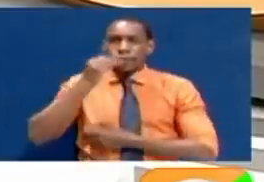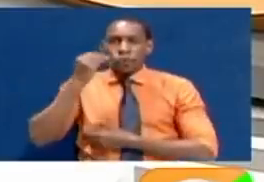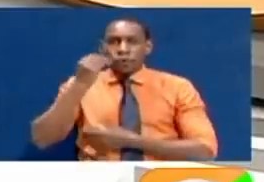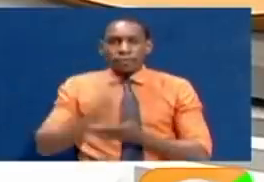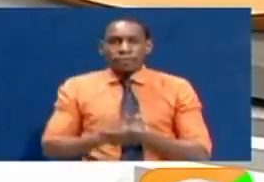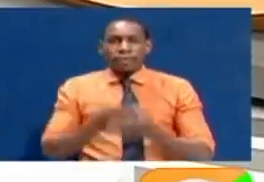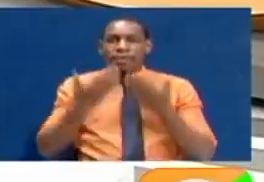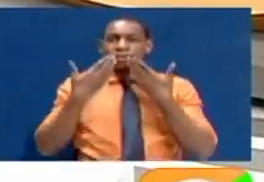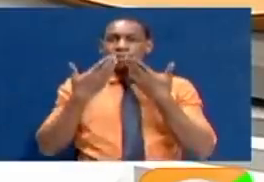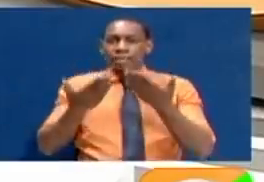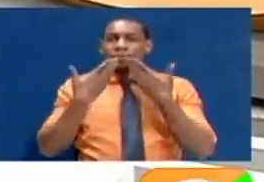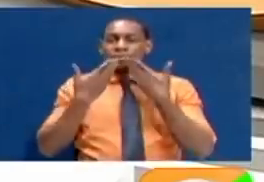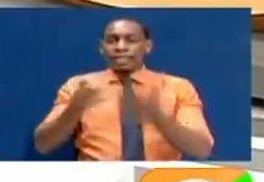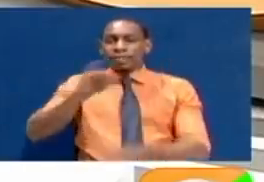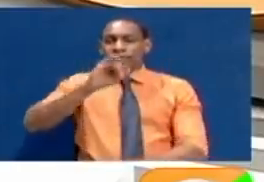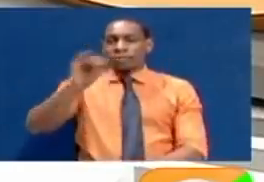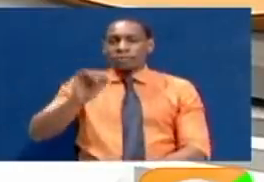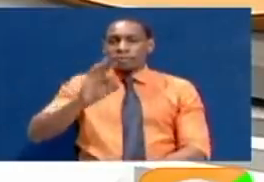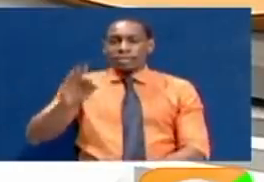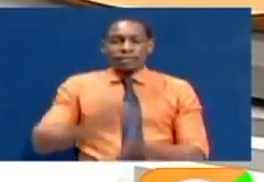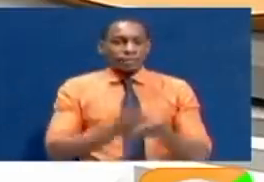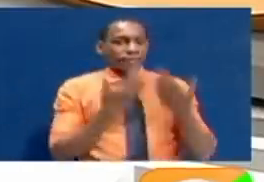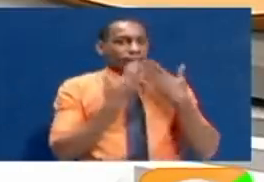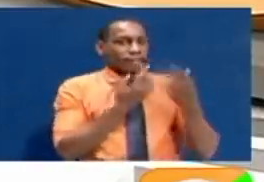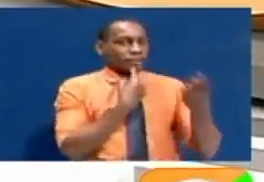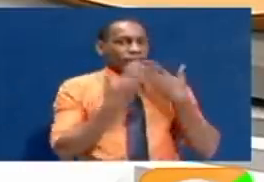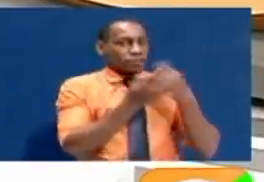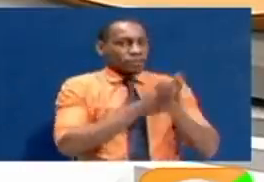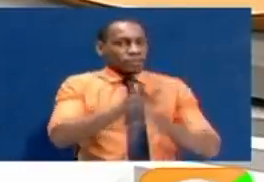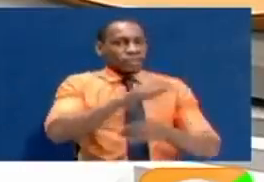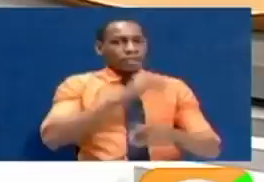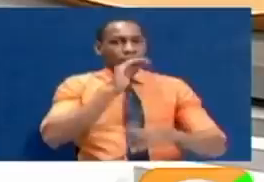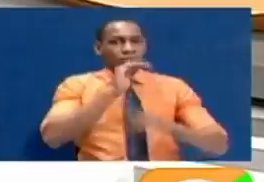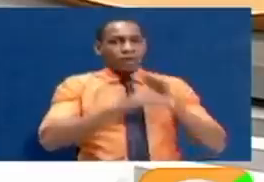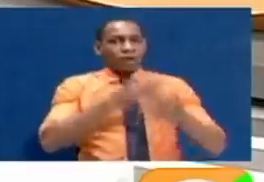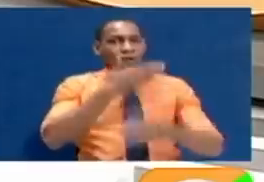Thank you, Jeff. Thank you. Thank you for talking to us, and all the best. You're all the best, guys. Thank you.